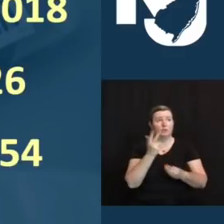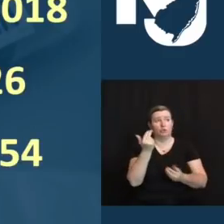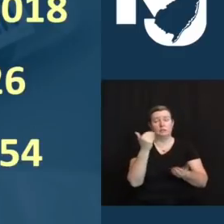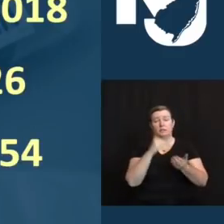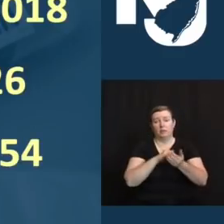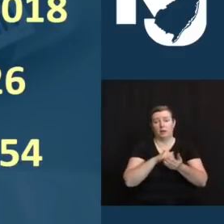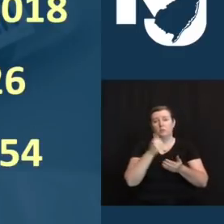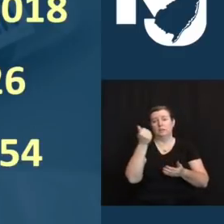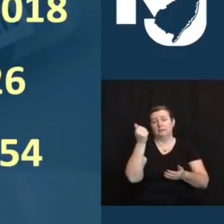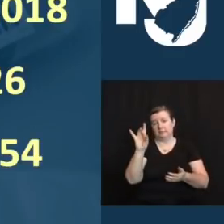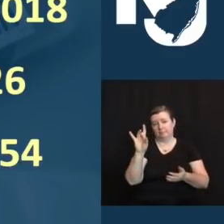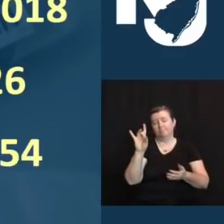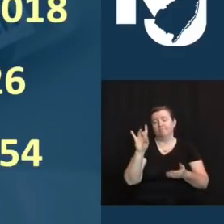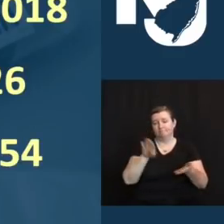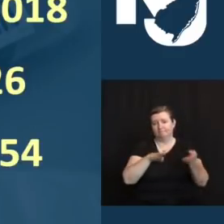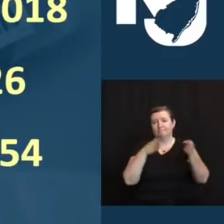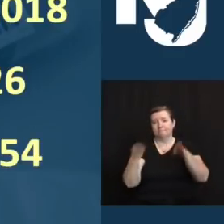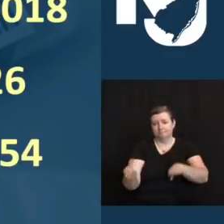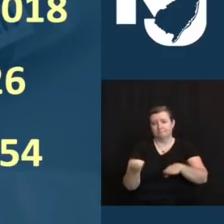13,018, an almost